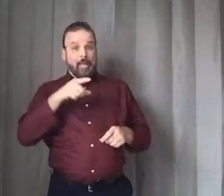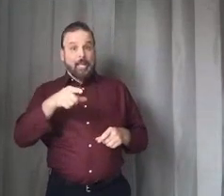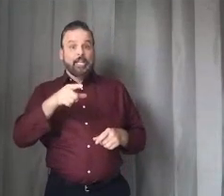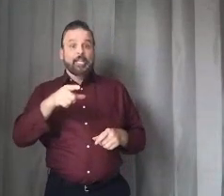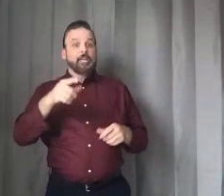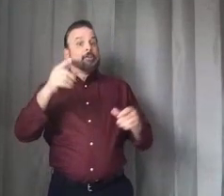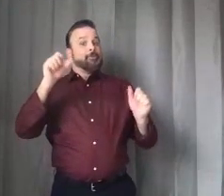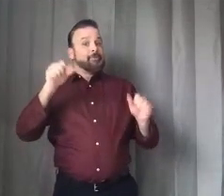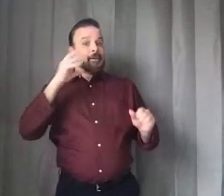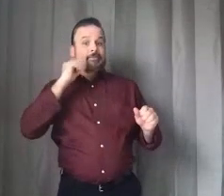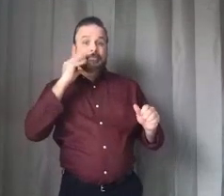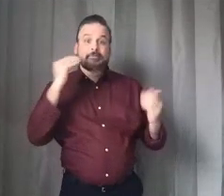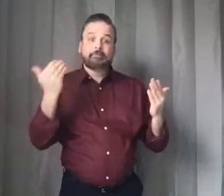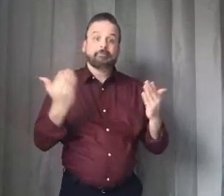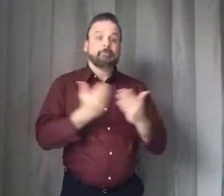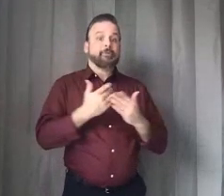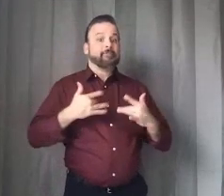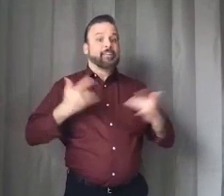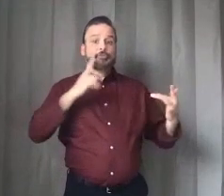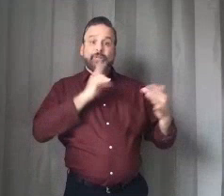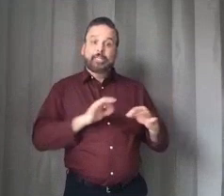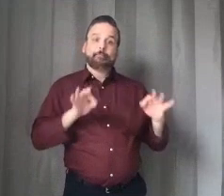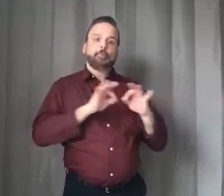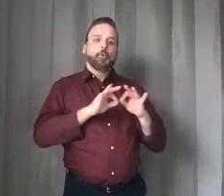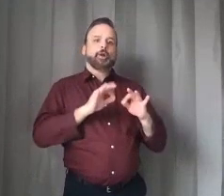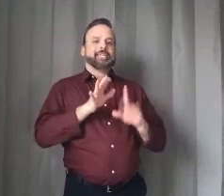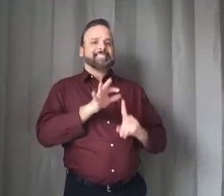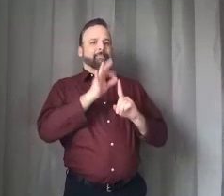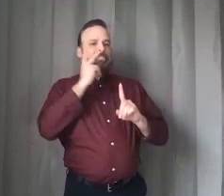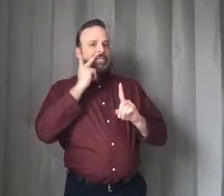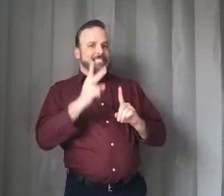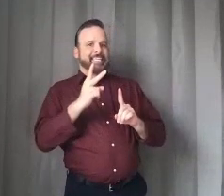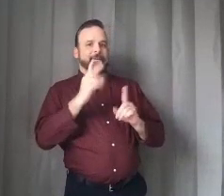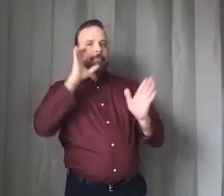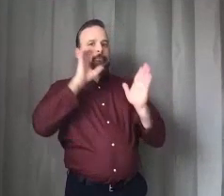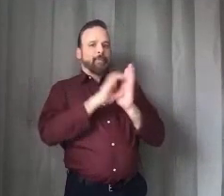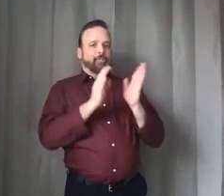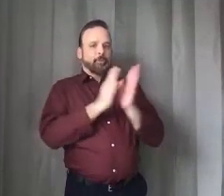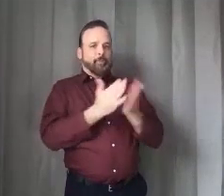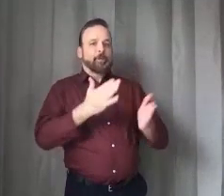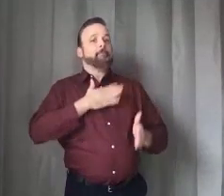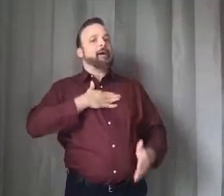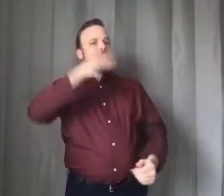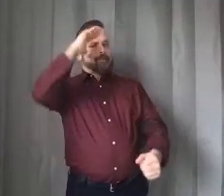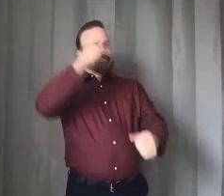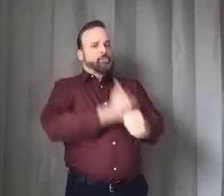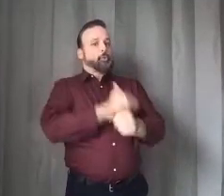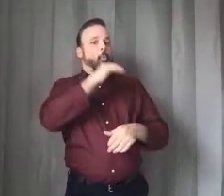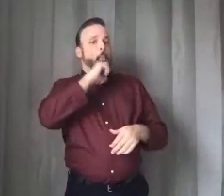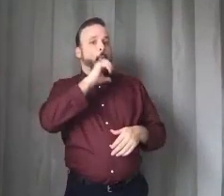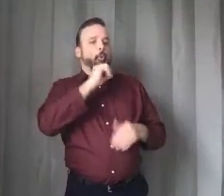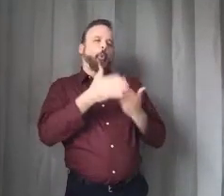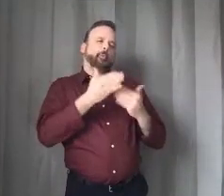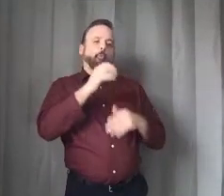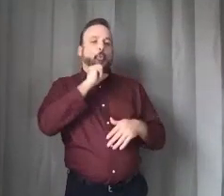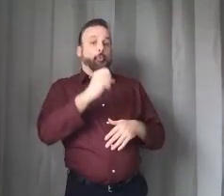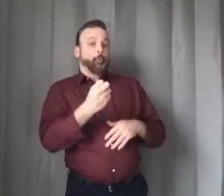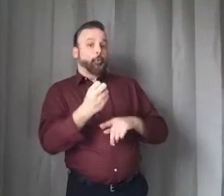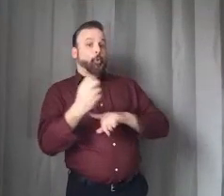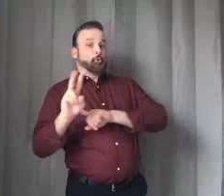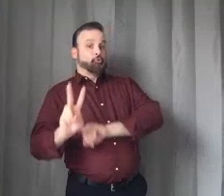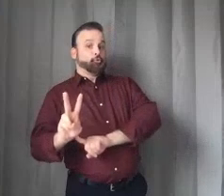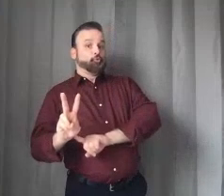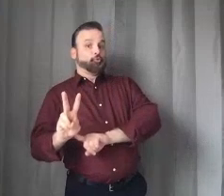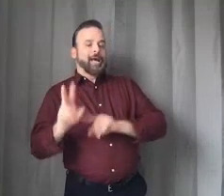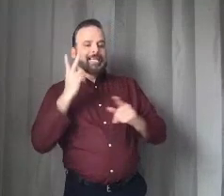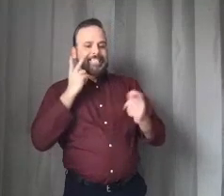important. And, you know, especially I see that in like picture books. I'm so aware with my son, because he's almost 2 years old, how many books and